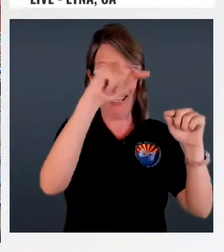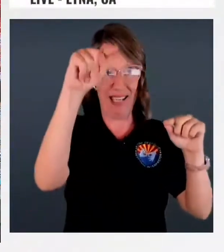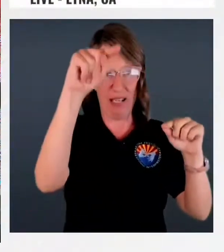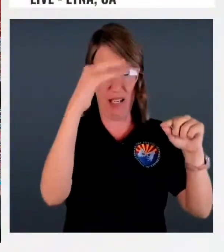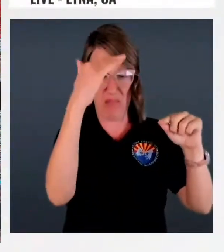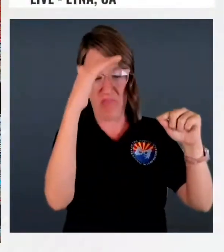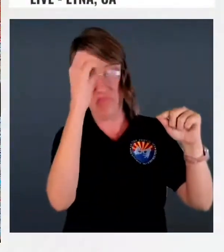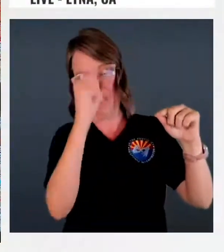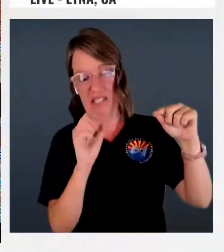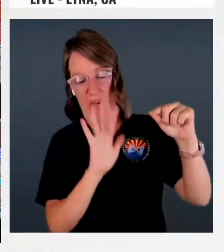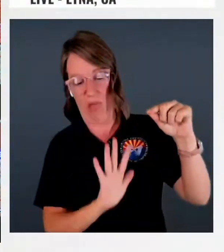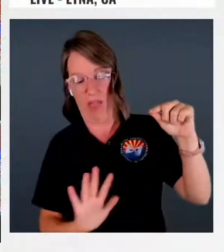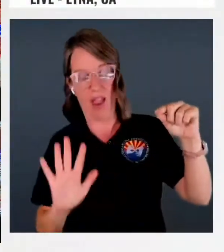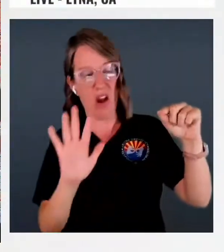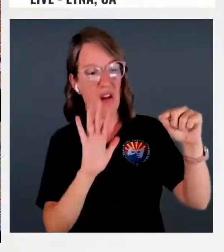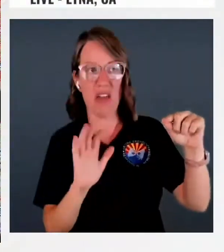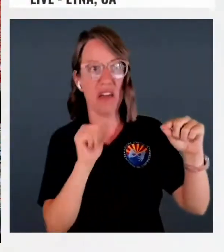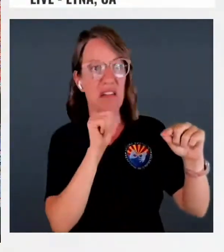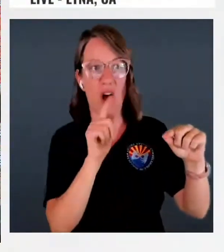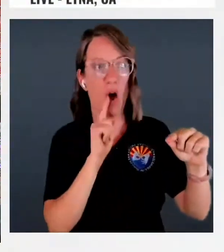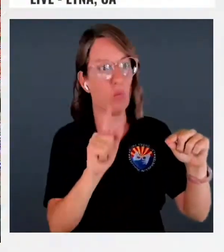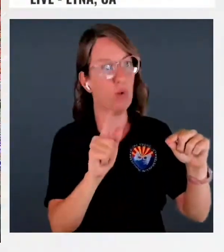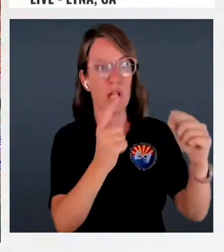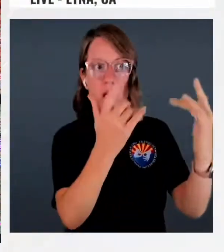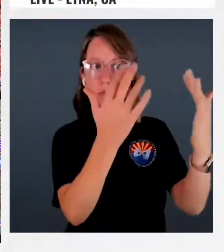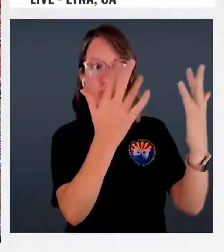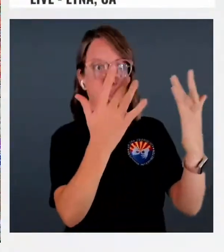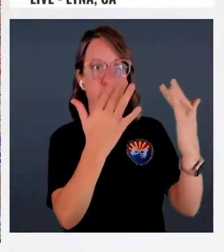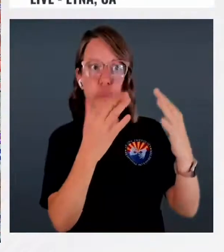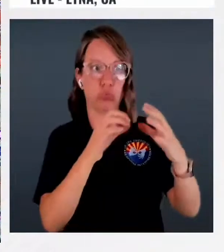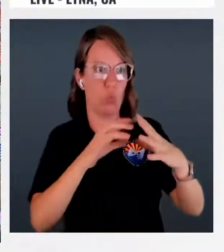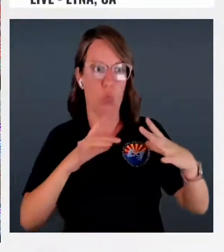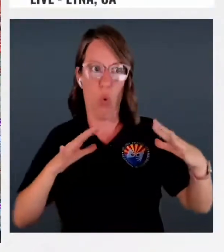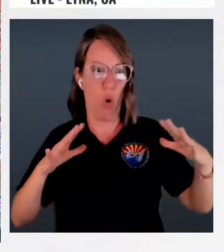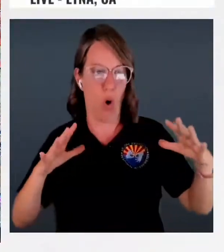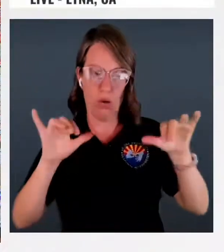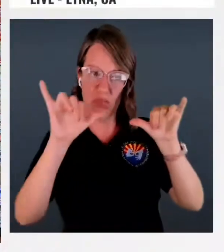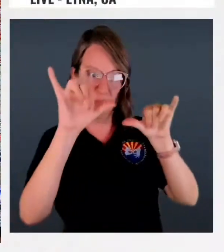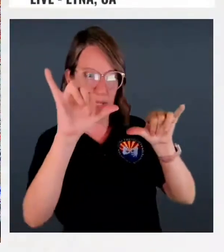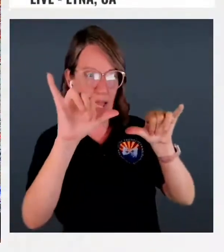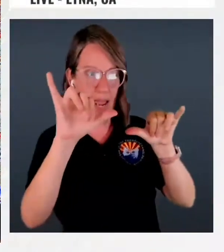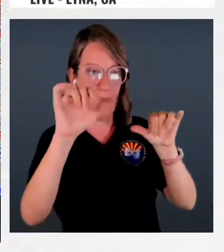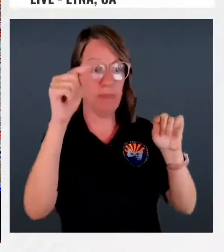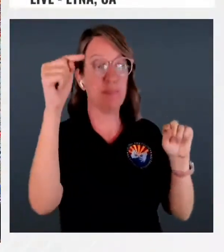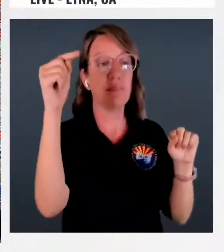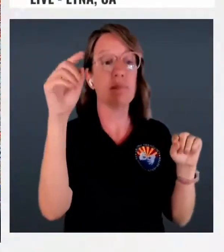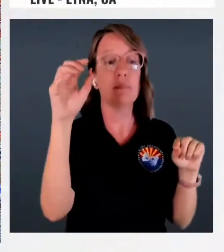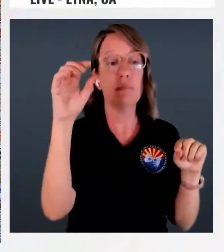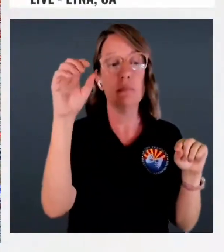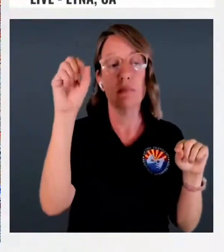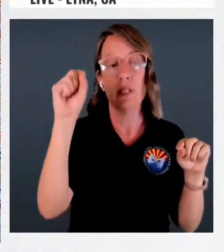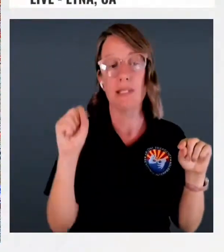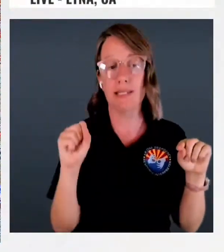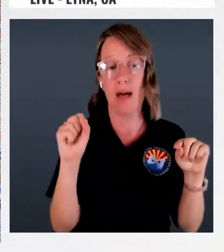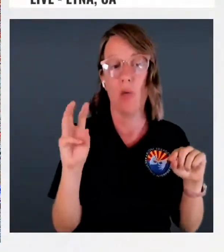engaged coming up from right around the Mule Bridge area and going up